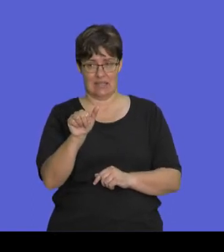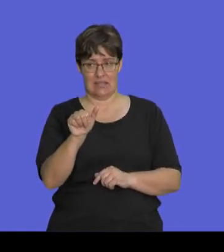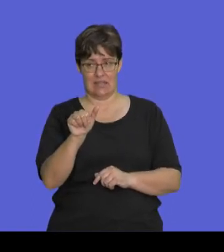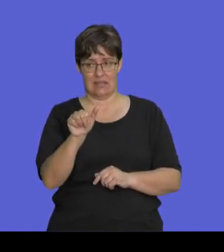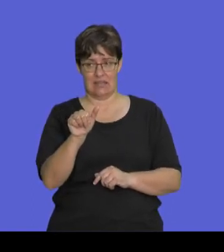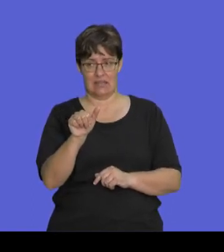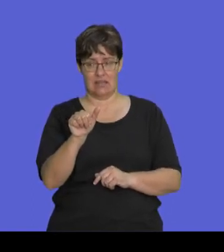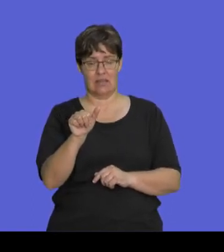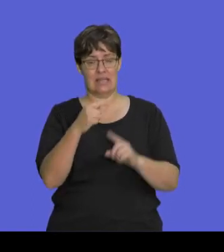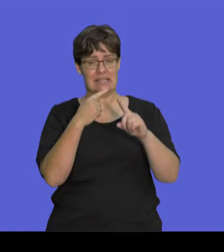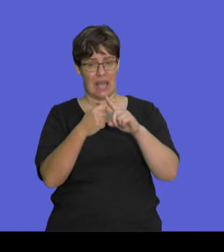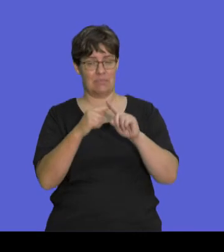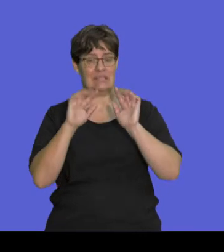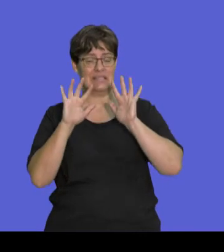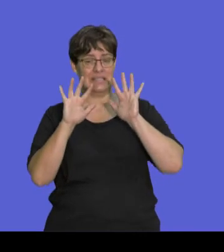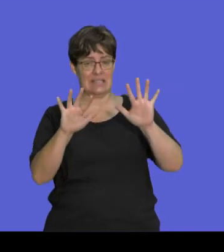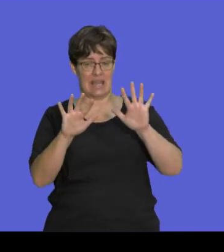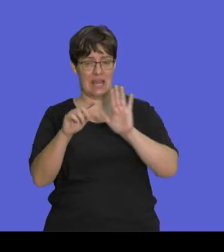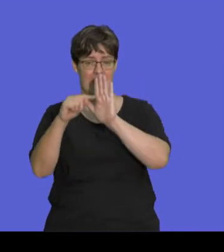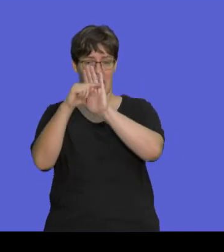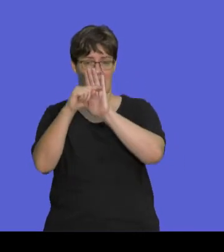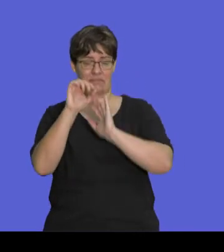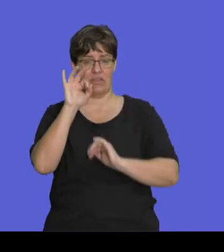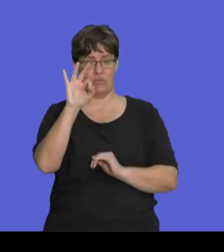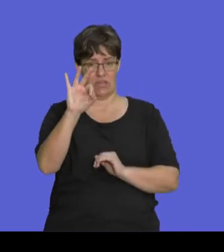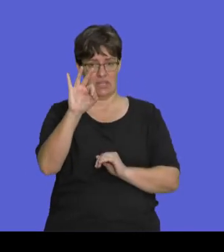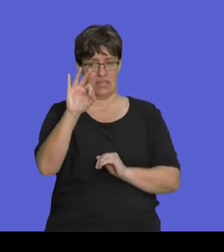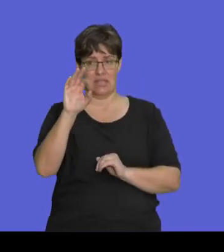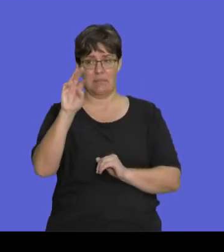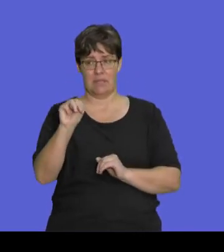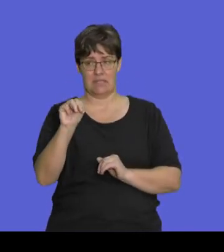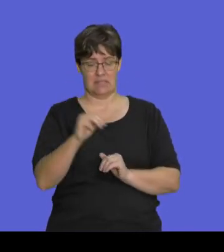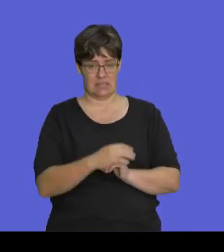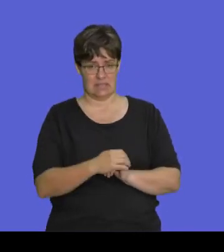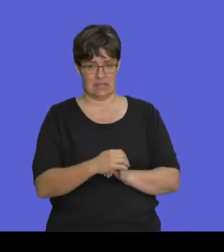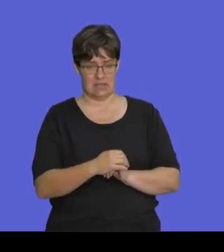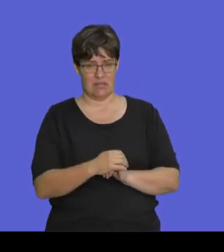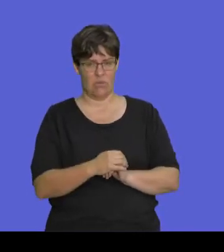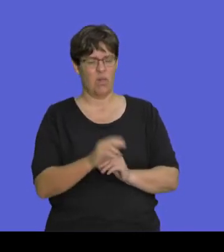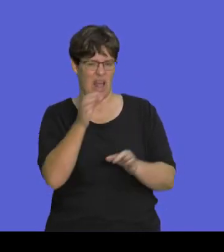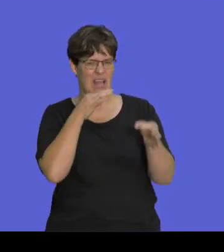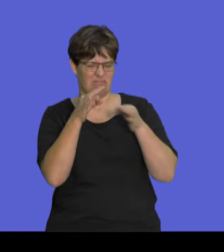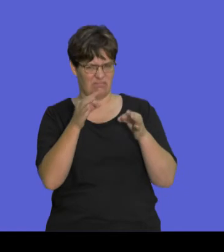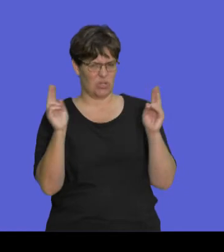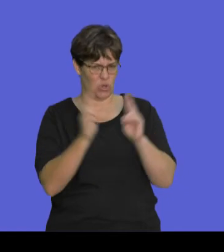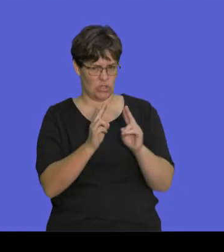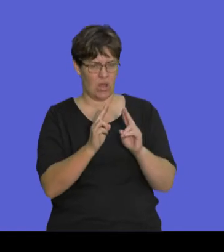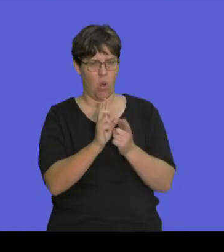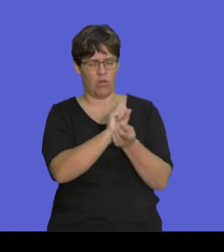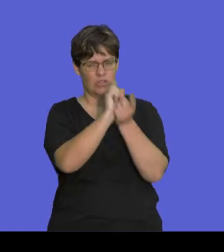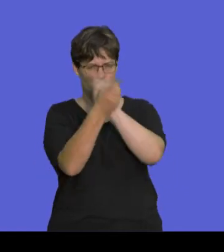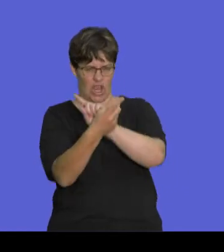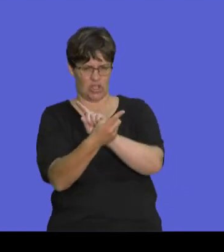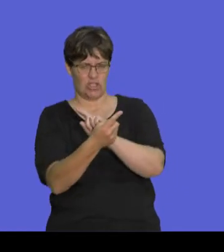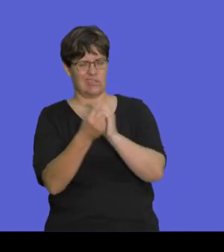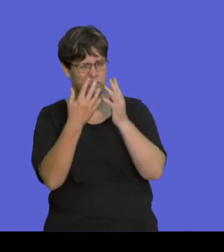times 10 exponent negative 3 meters, right? We'll talk about that briefly in terms of conversions and